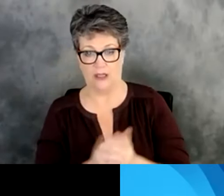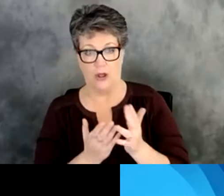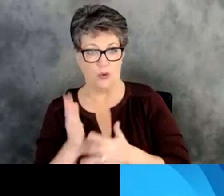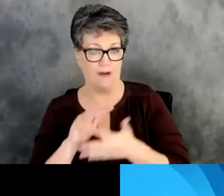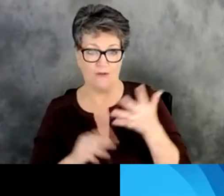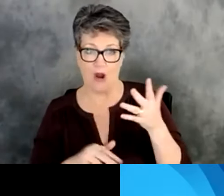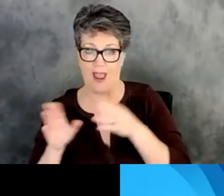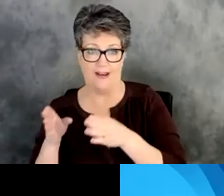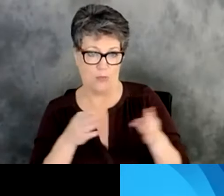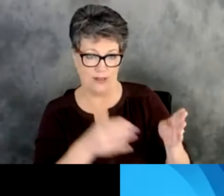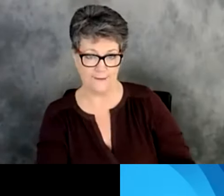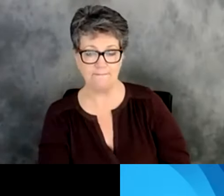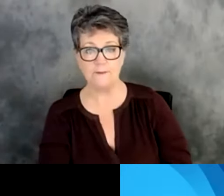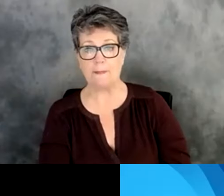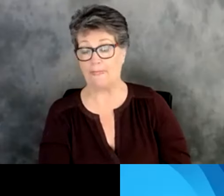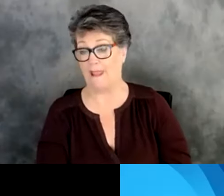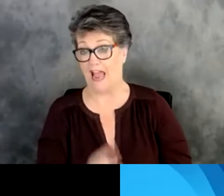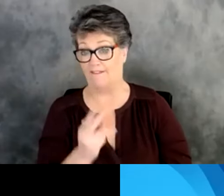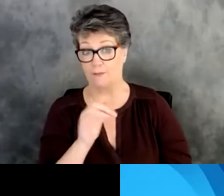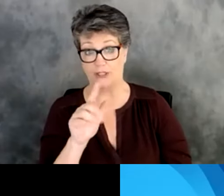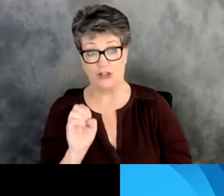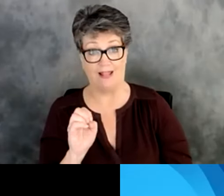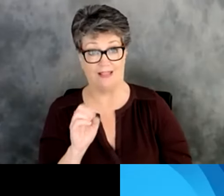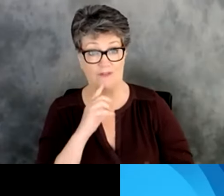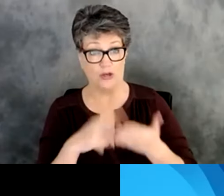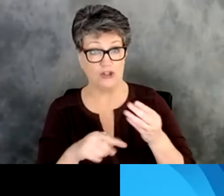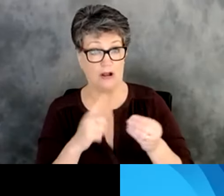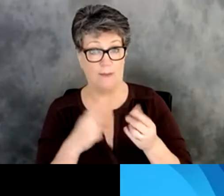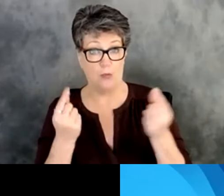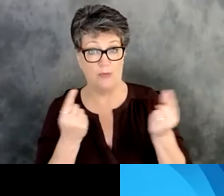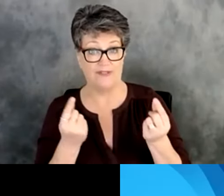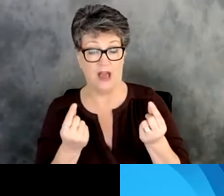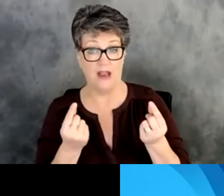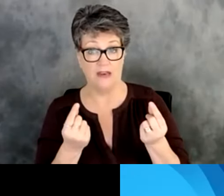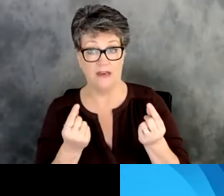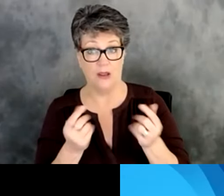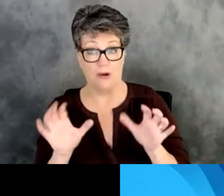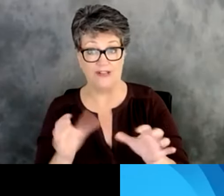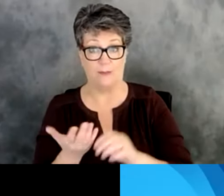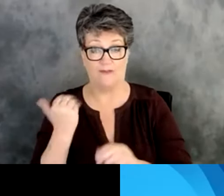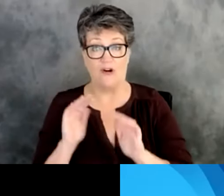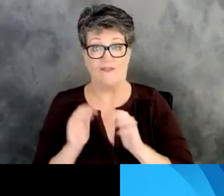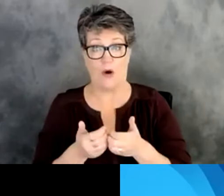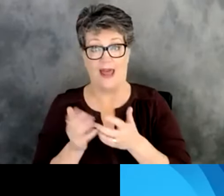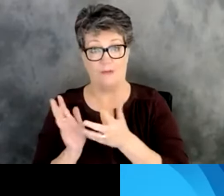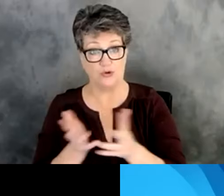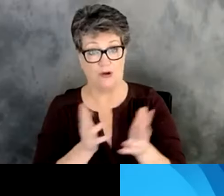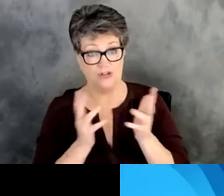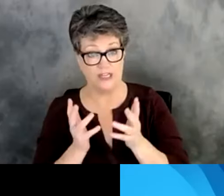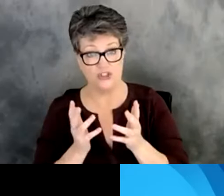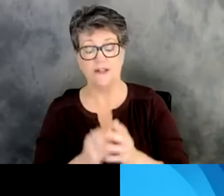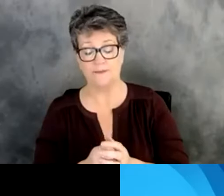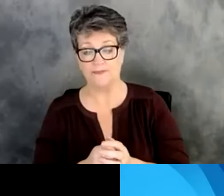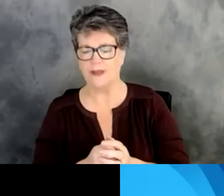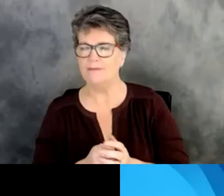of channels. So I don't know, Michelle or Sutep, if you could speak to what we've done in how to have these conversations. And because I